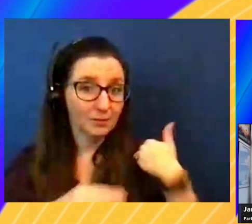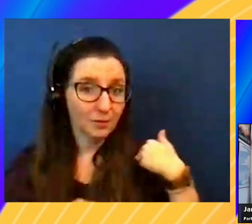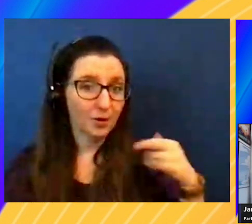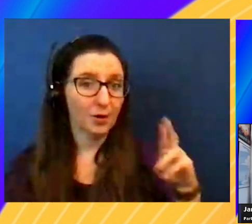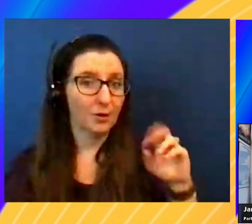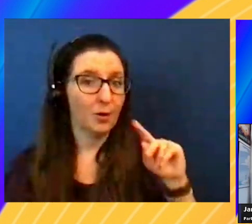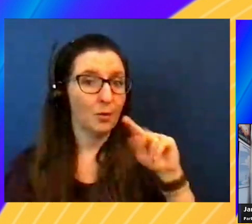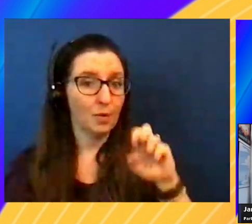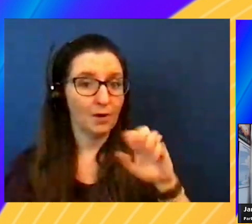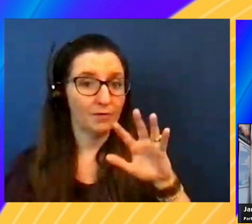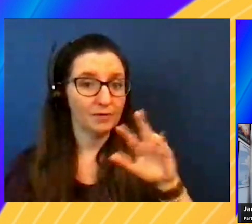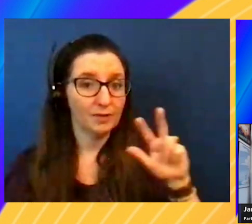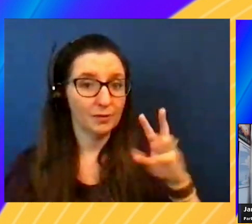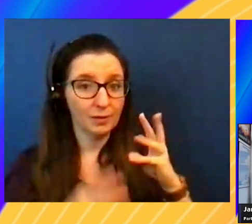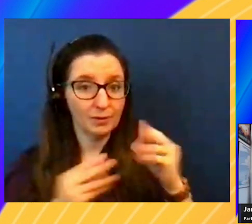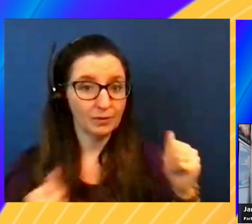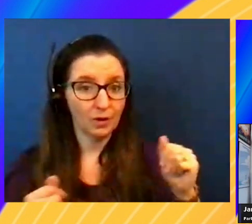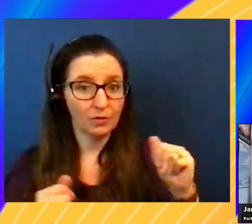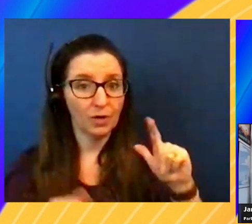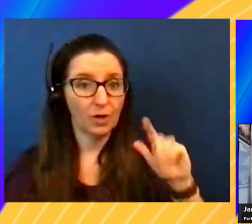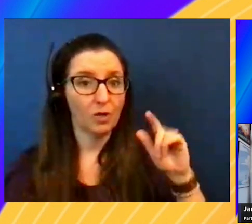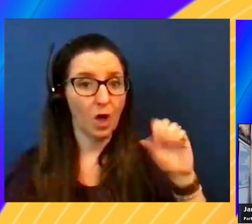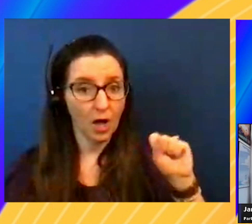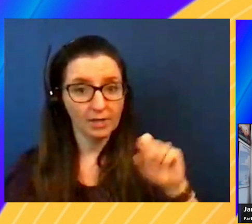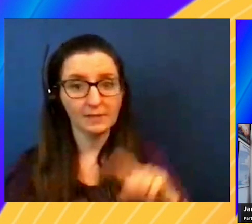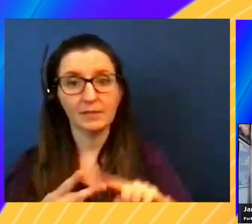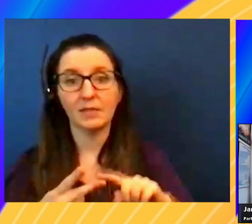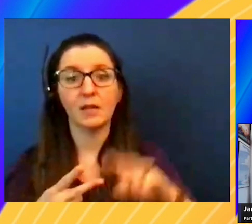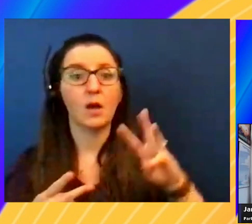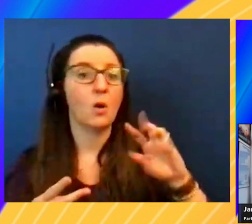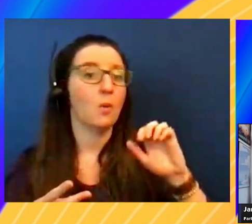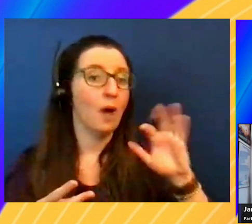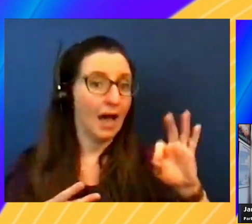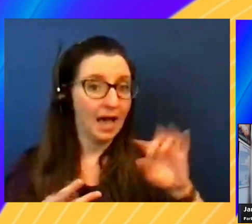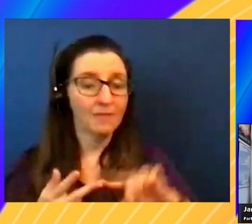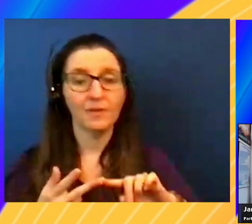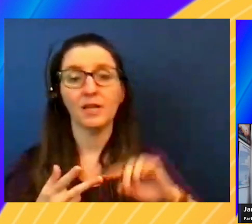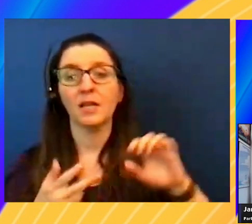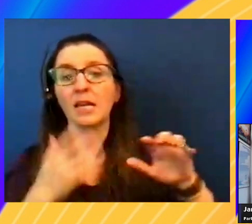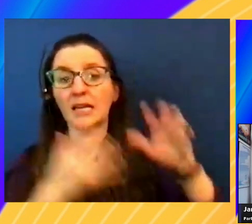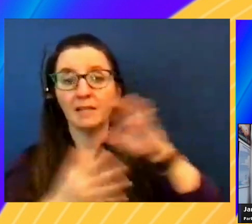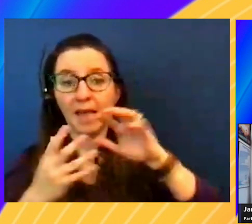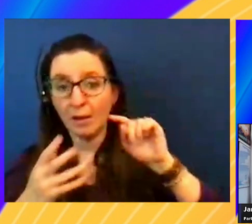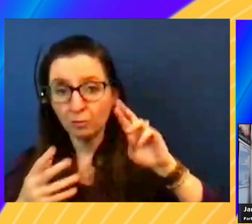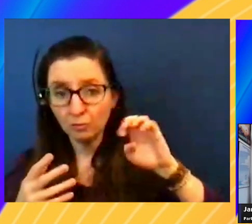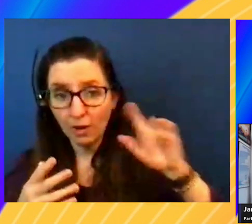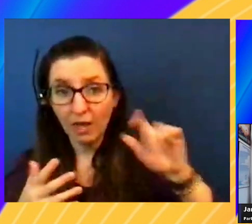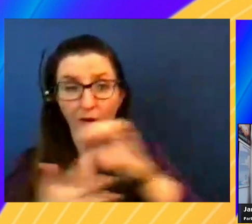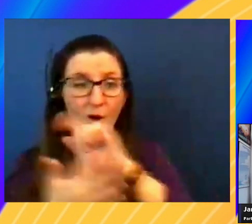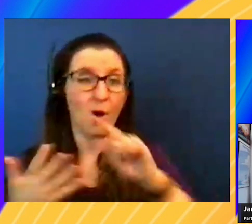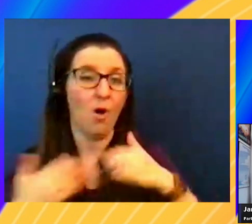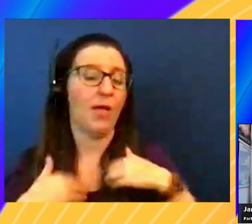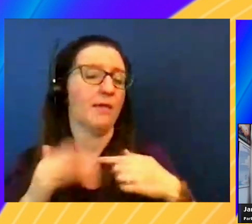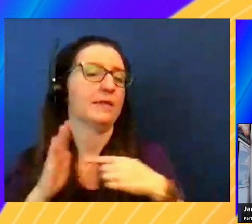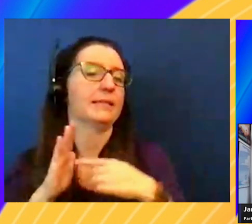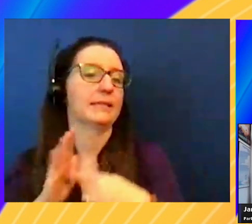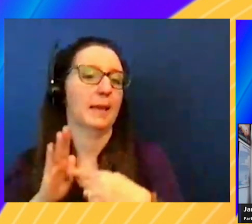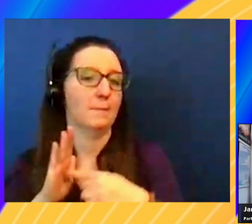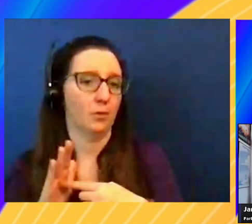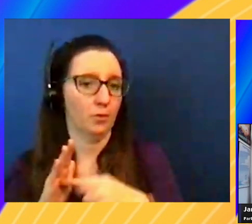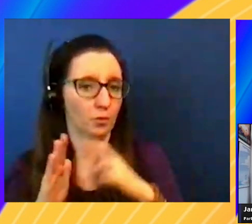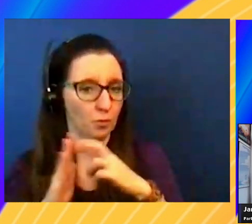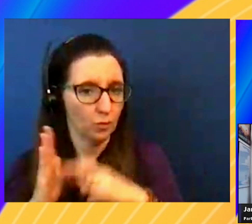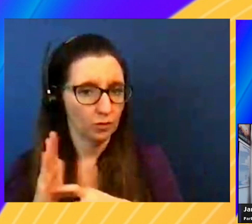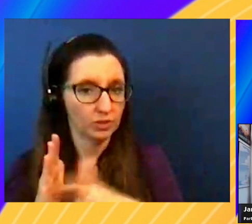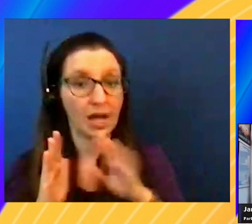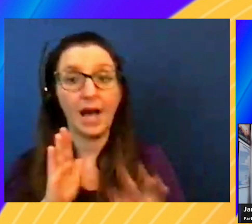the WAF logs, the CloudTrail logs, all of them have sample rules in here. So I'm going to select my WAF